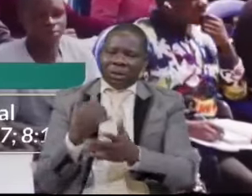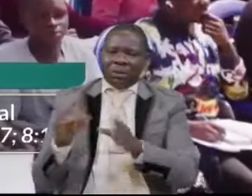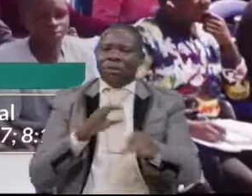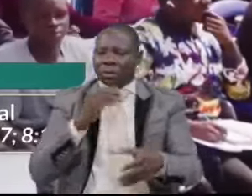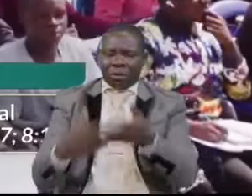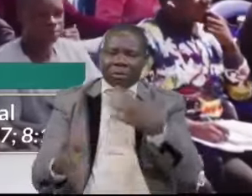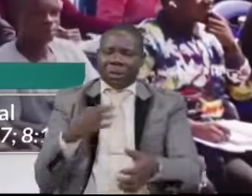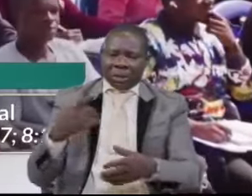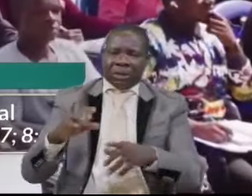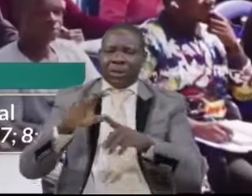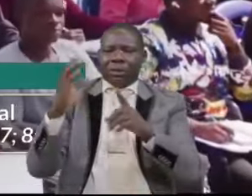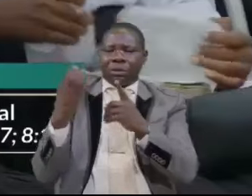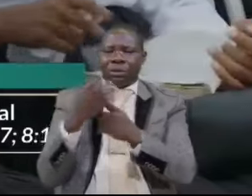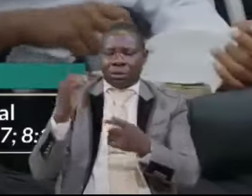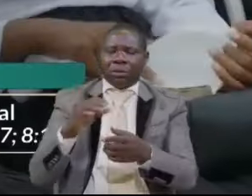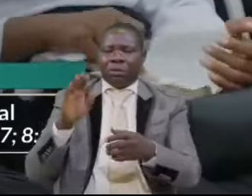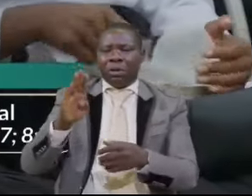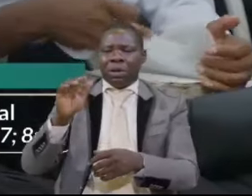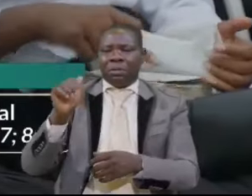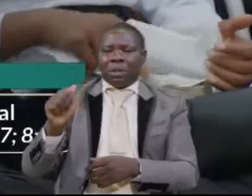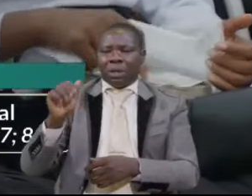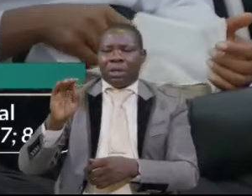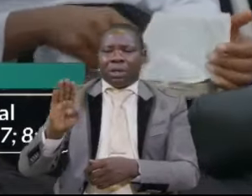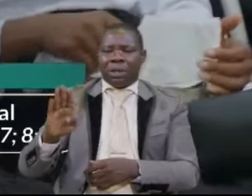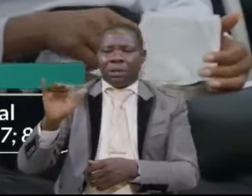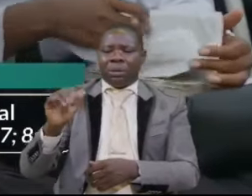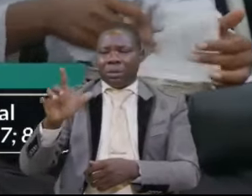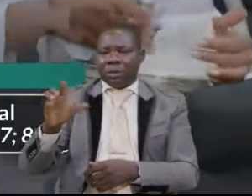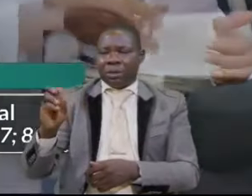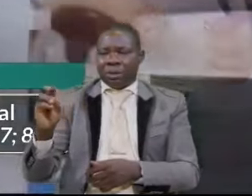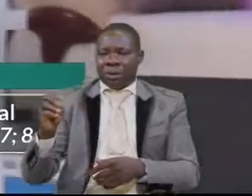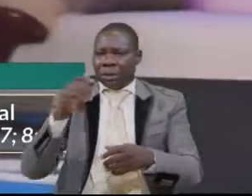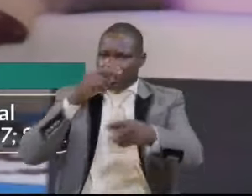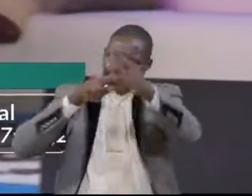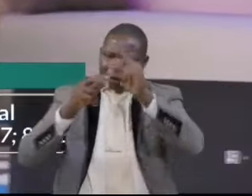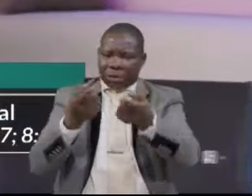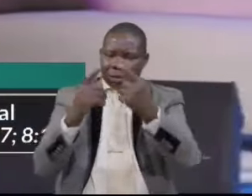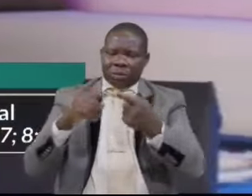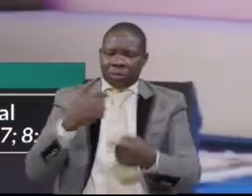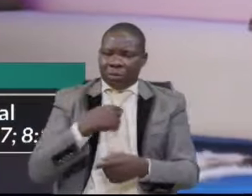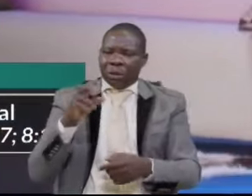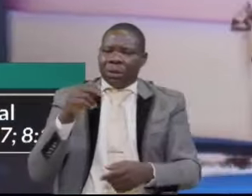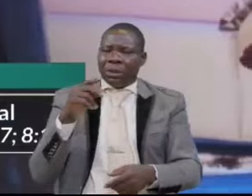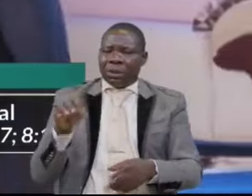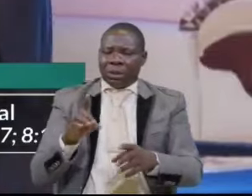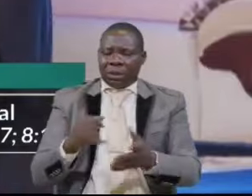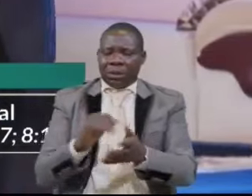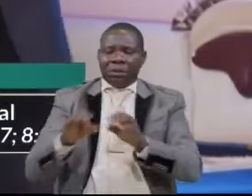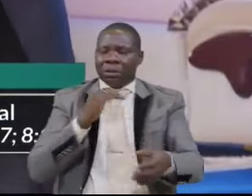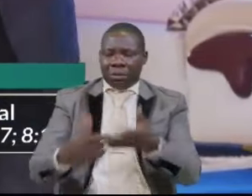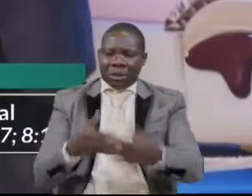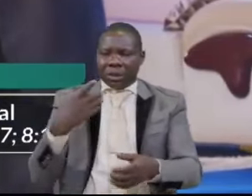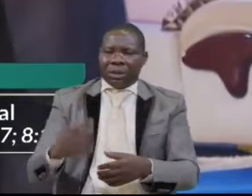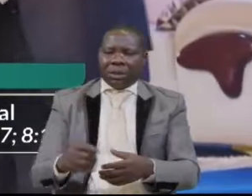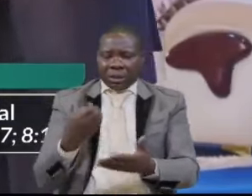of Babylon. A vision came unto me. It doesn't matter the economic recession in Babylon.